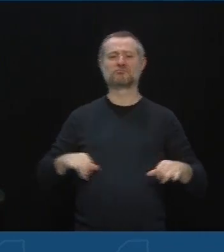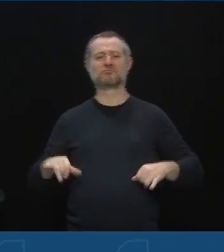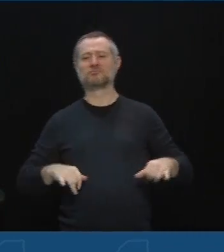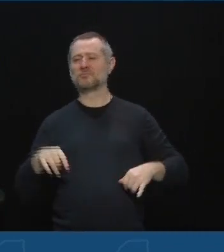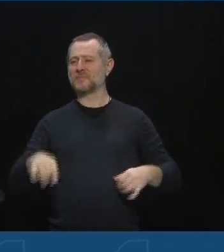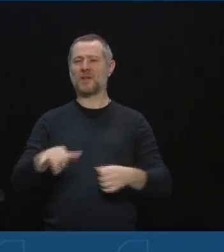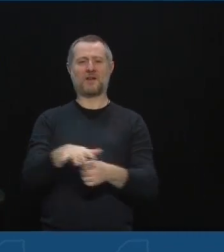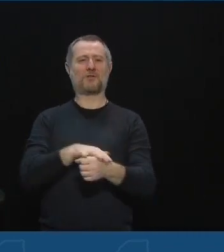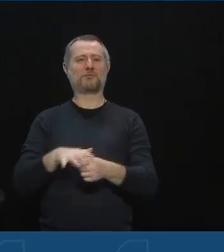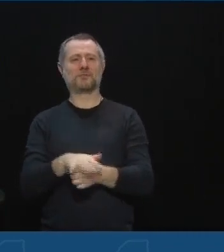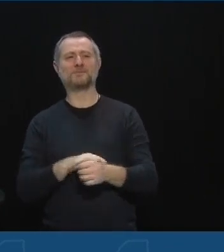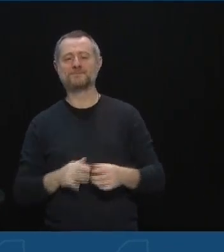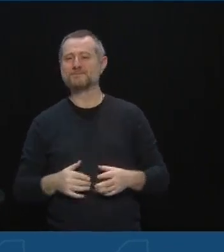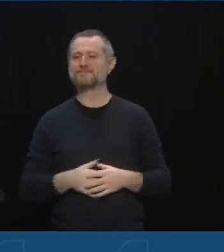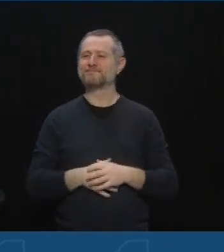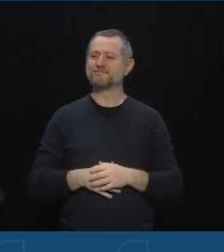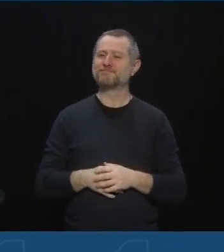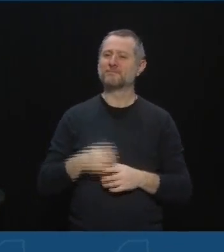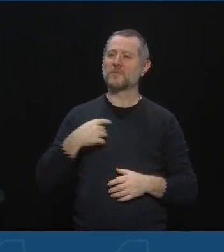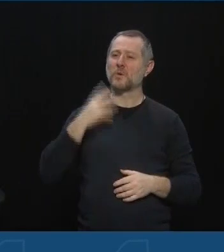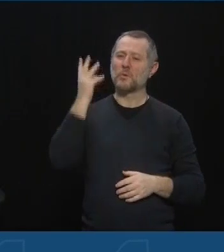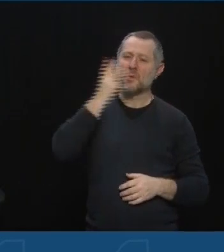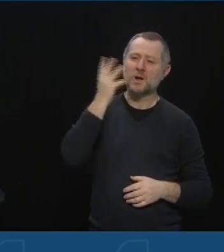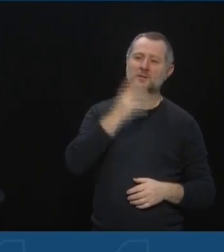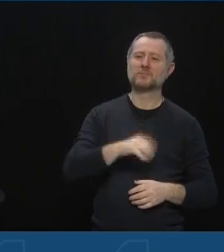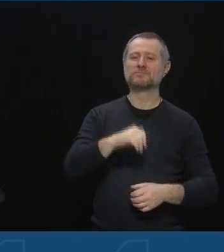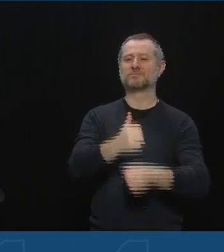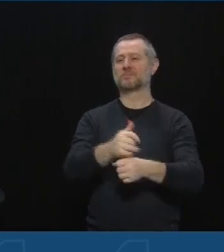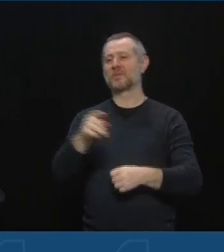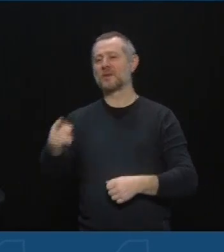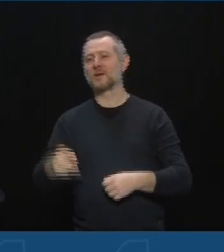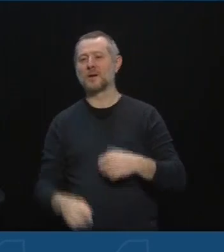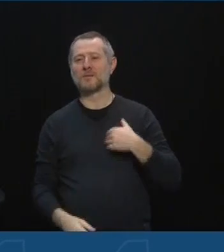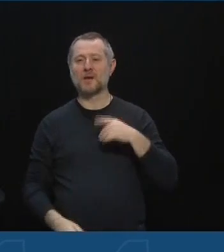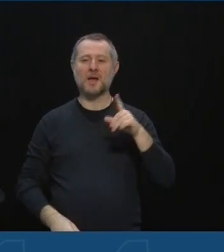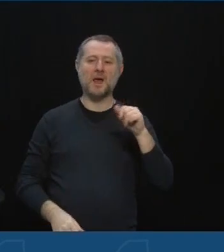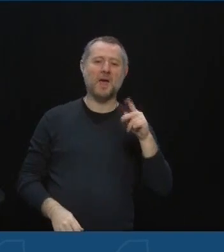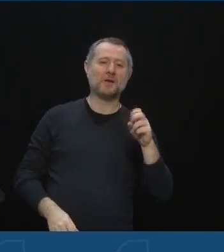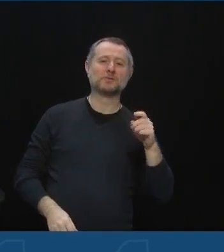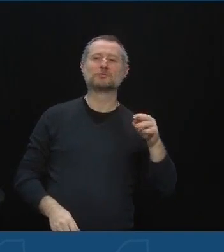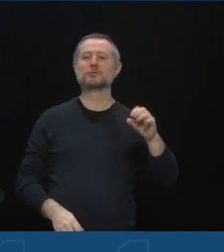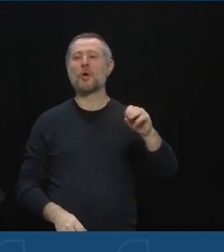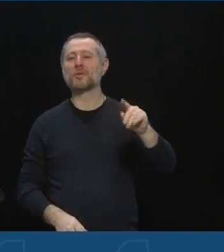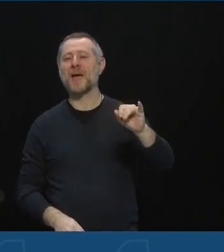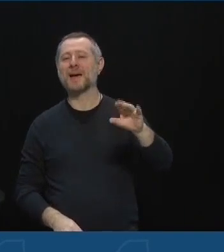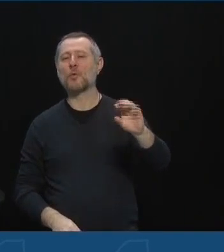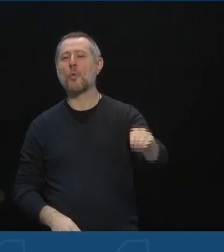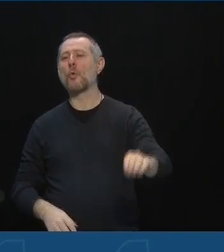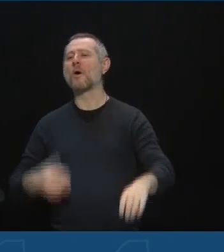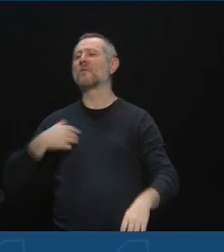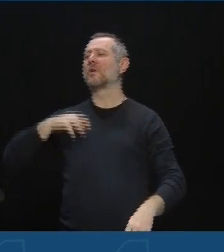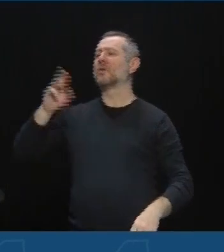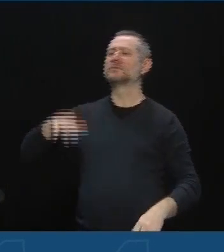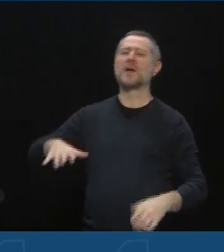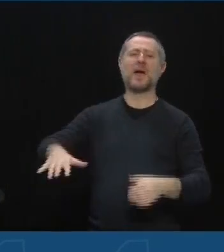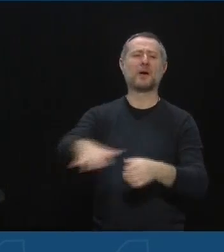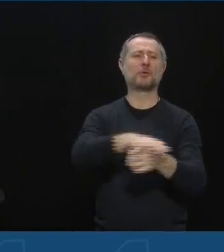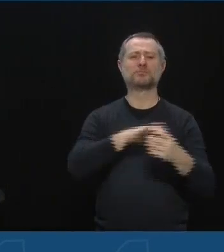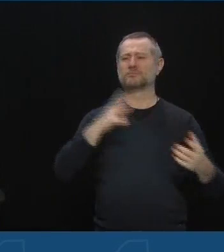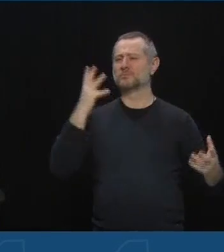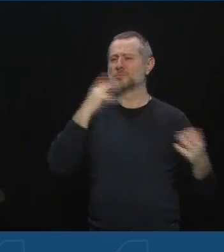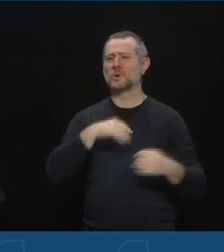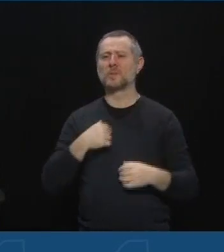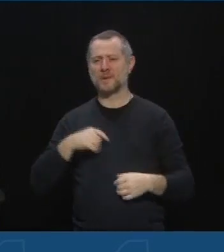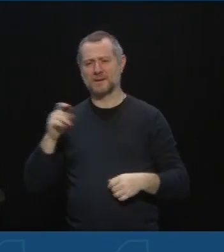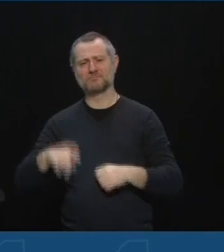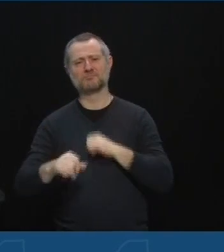been to that winery on this lake? Have you been up to the Lake Ontario? Have you been to downtown Rochester? It is so beautiful here. But we need to just put it on the map. You